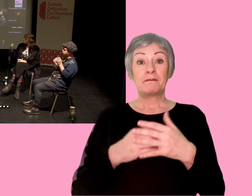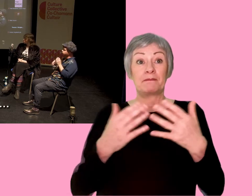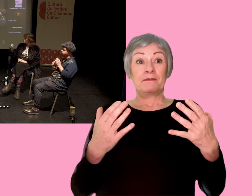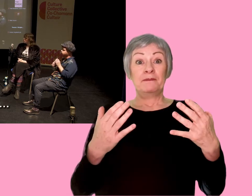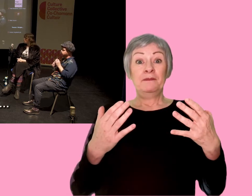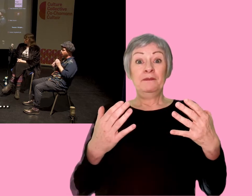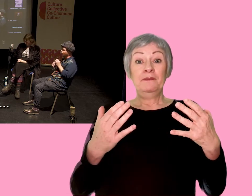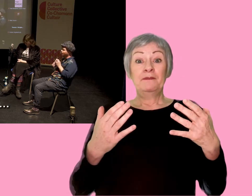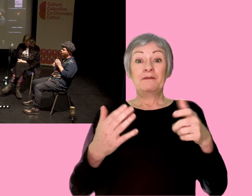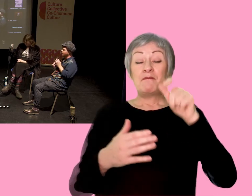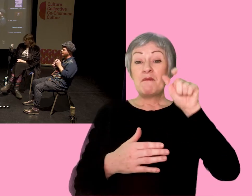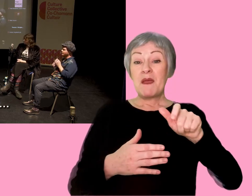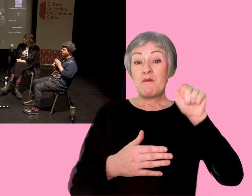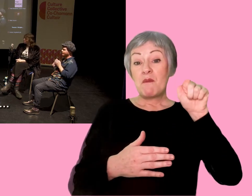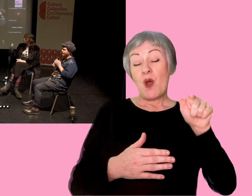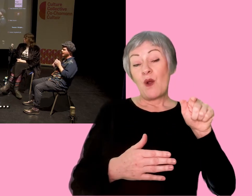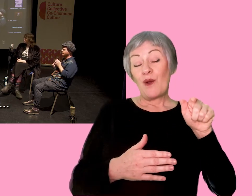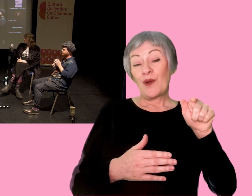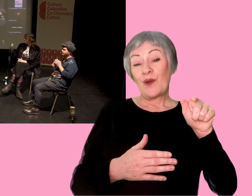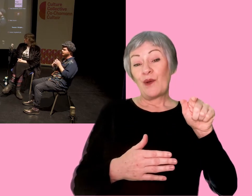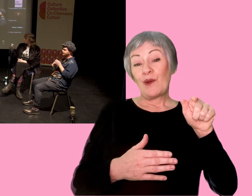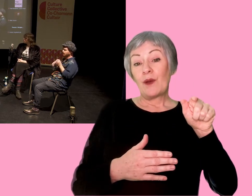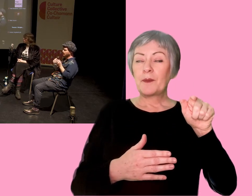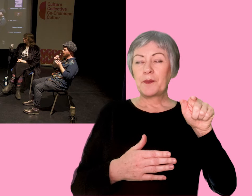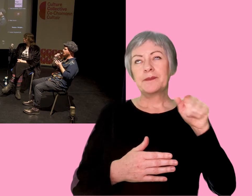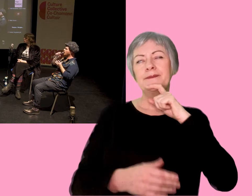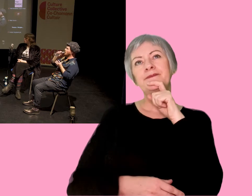are people,